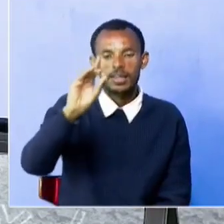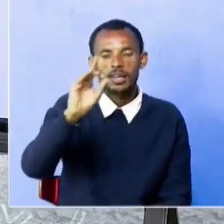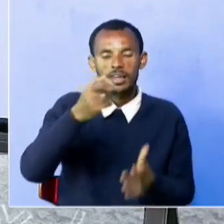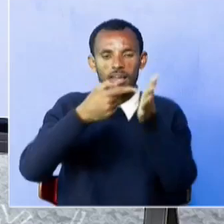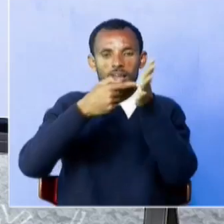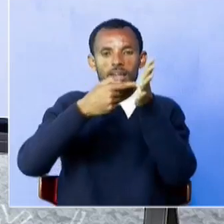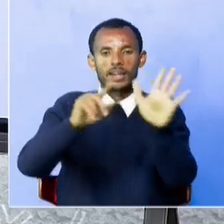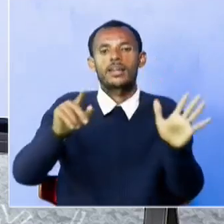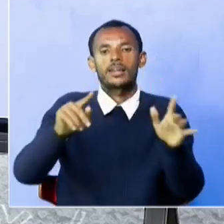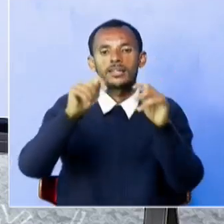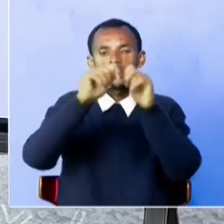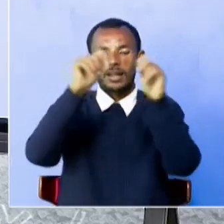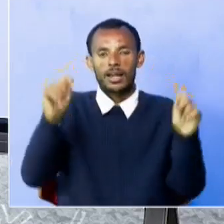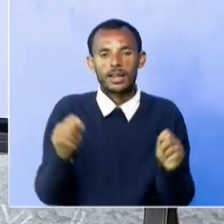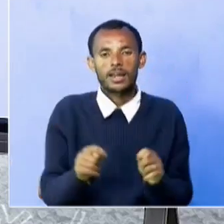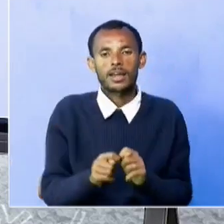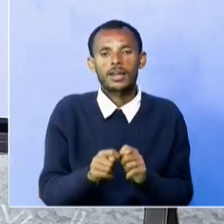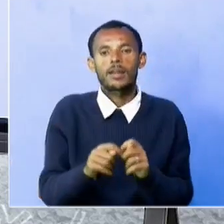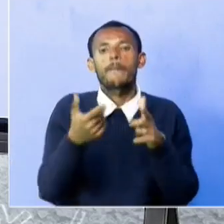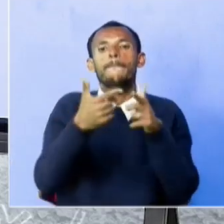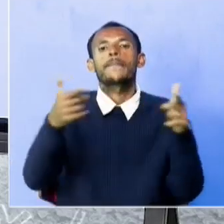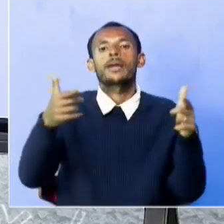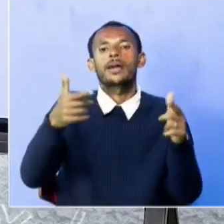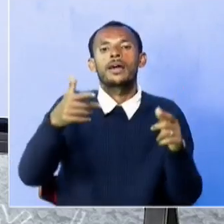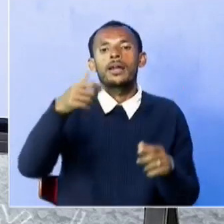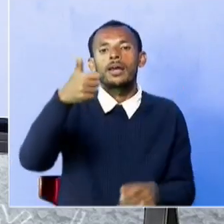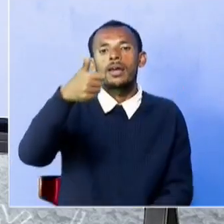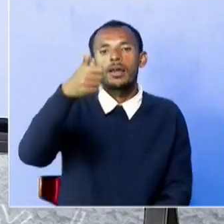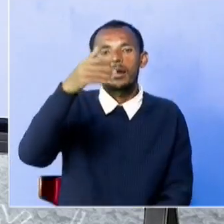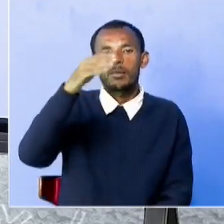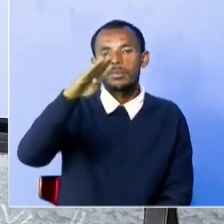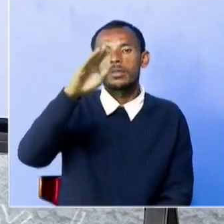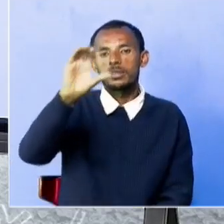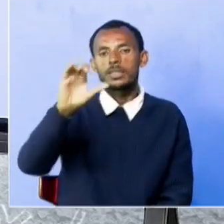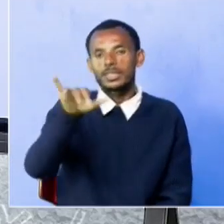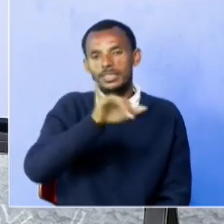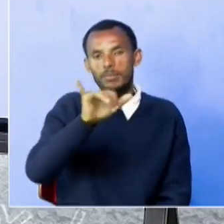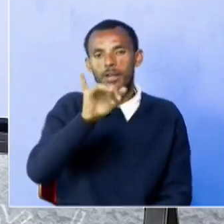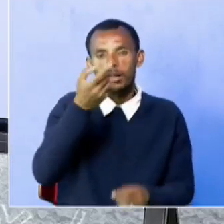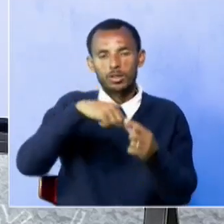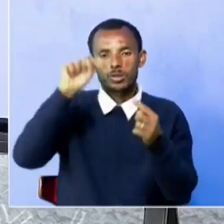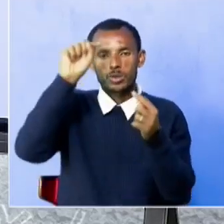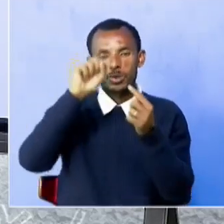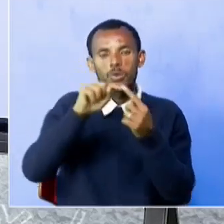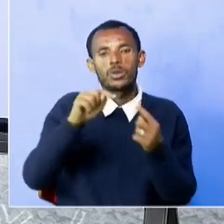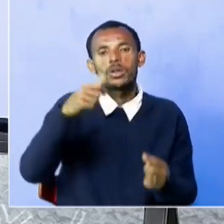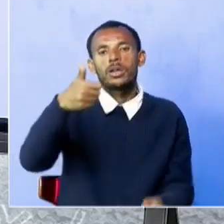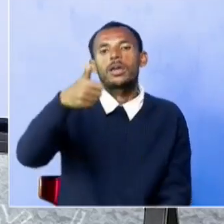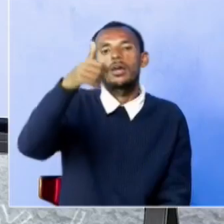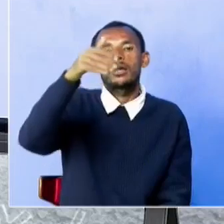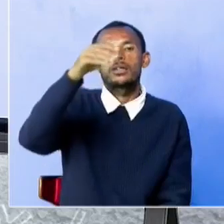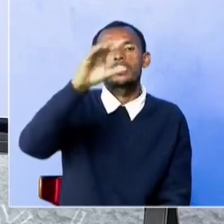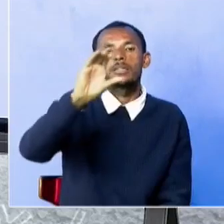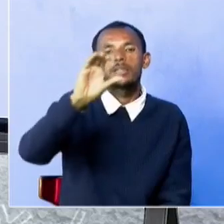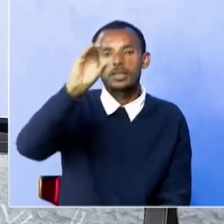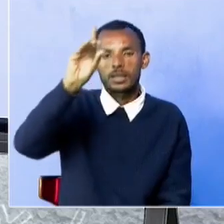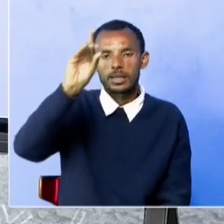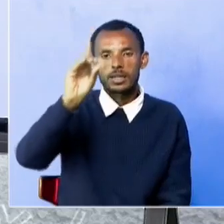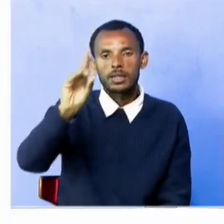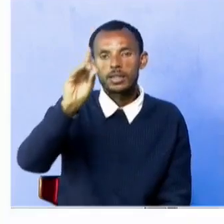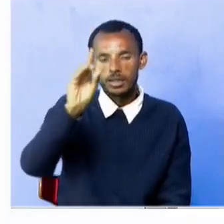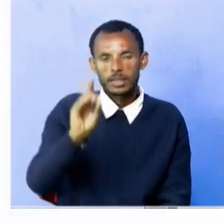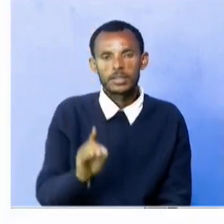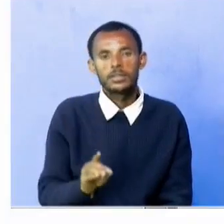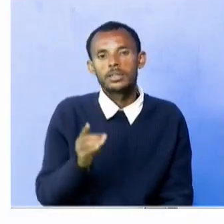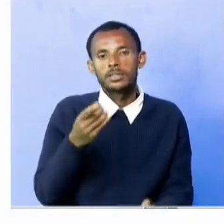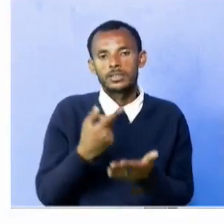Clearly, triangle ABC, the bigger triangle, is similar to ACD. This